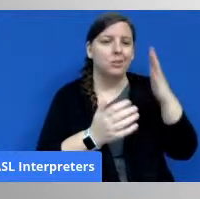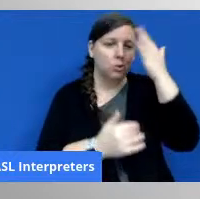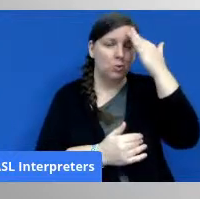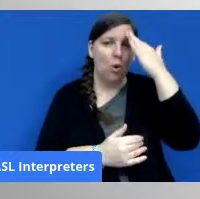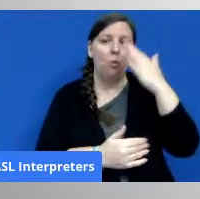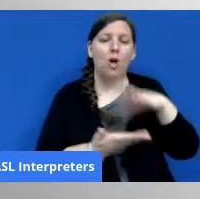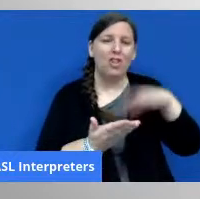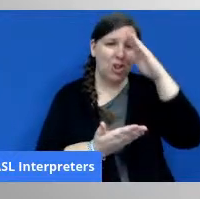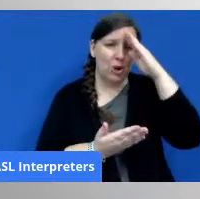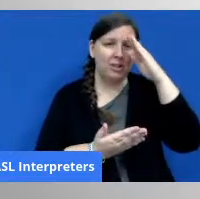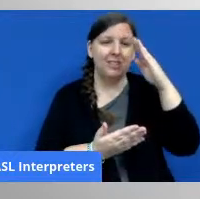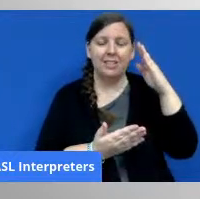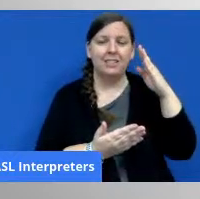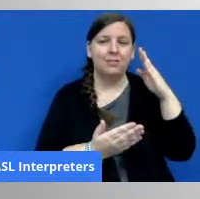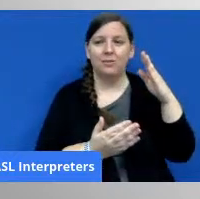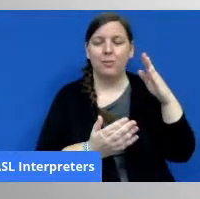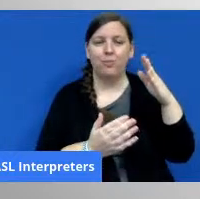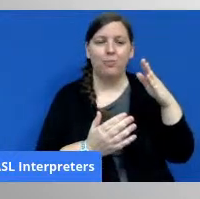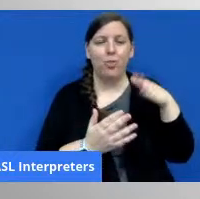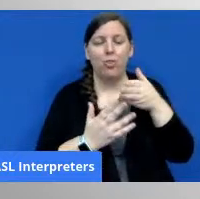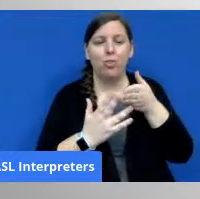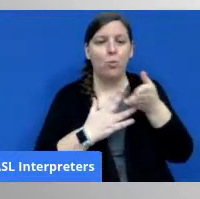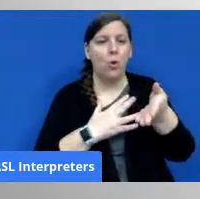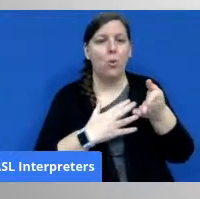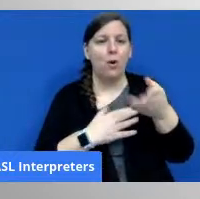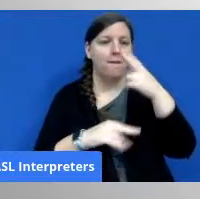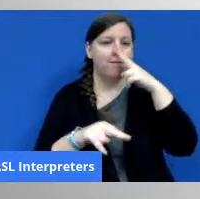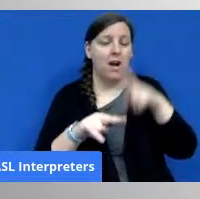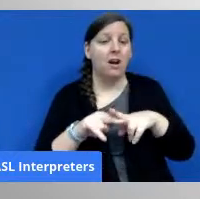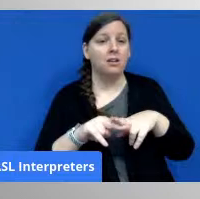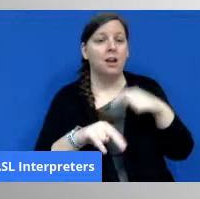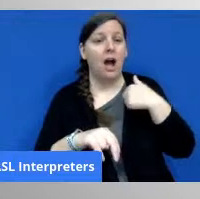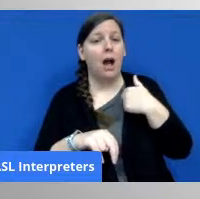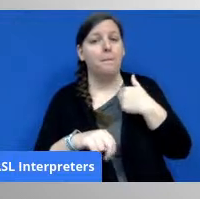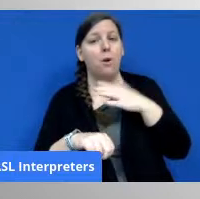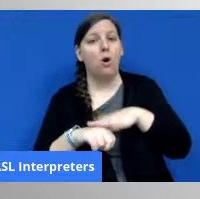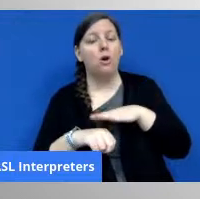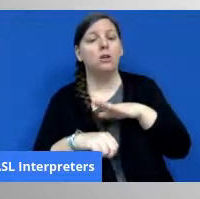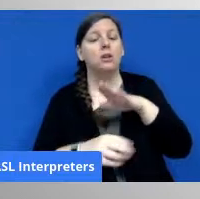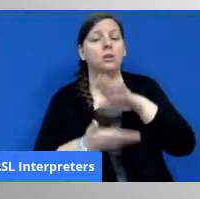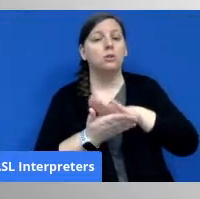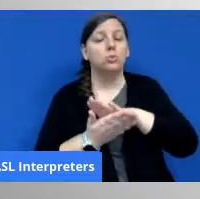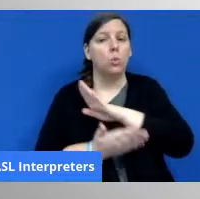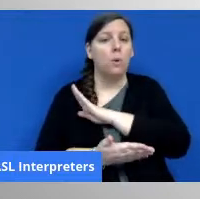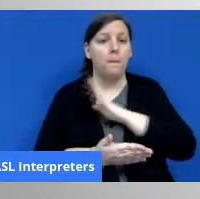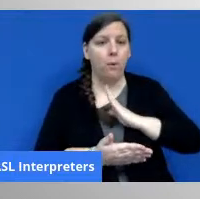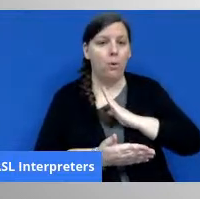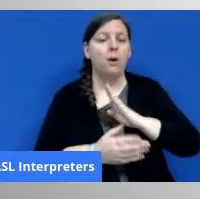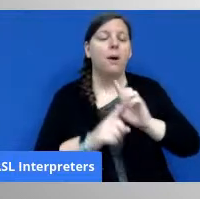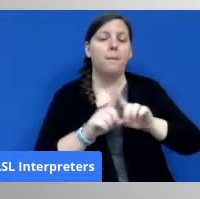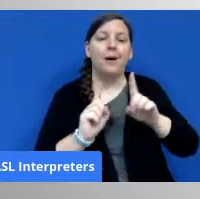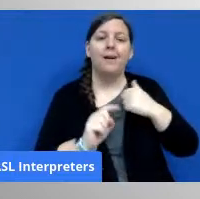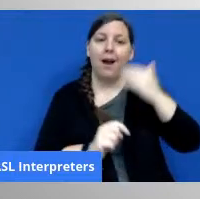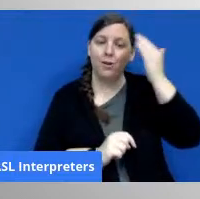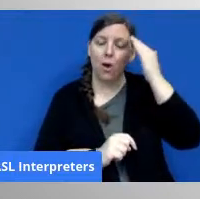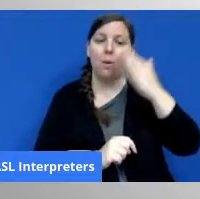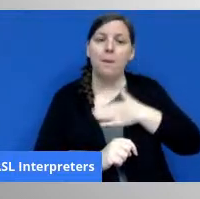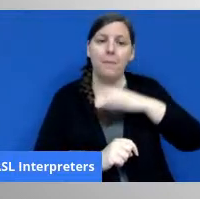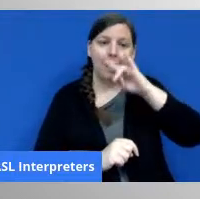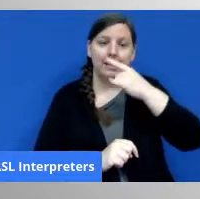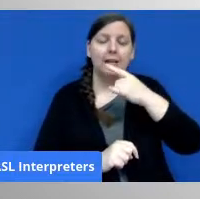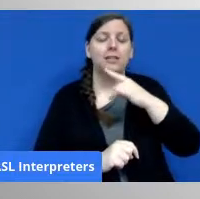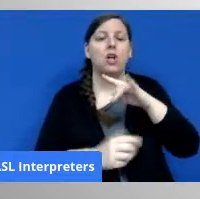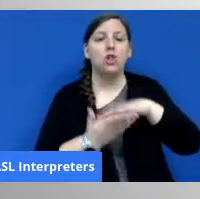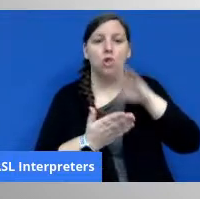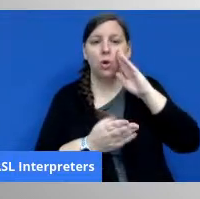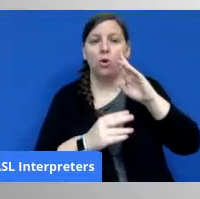I guess, I'm on the school board, but I also know that my kids learn when they're having fun, and they don't always love going